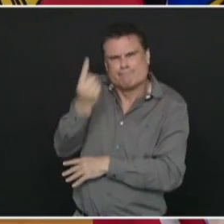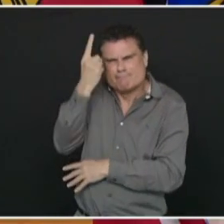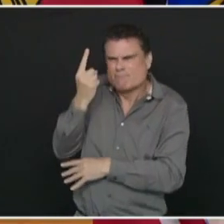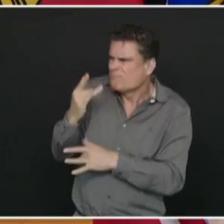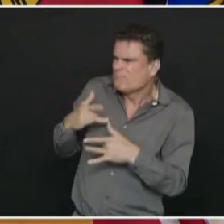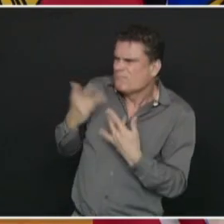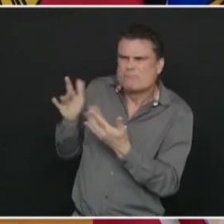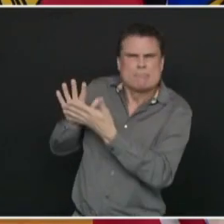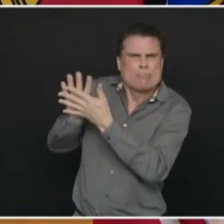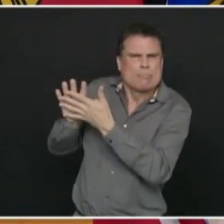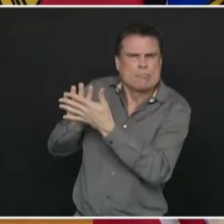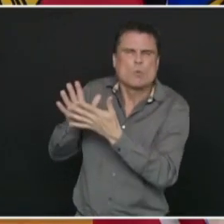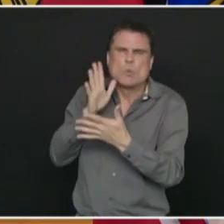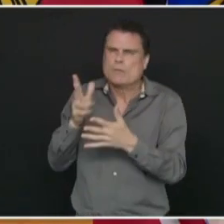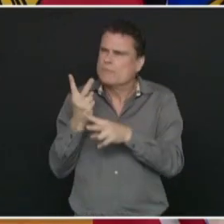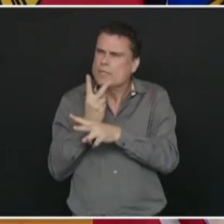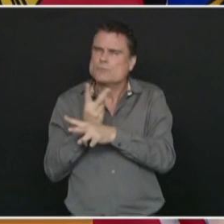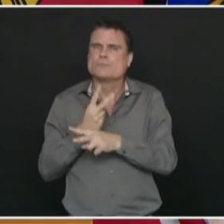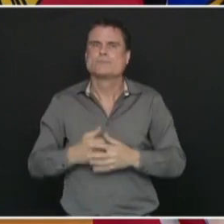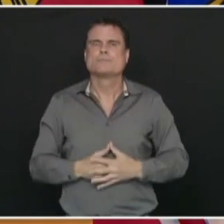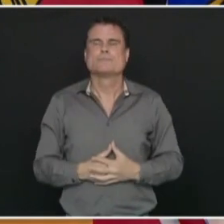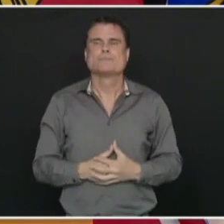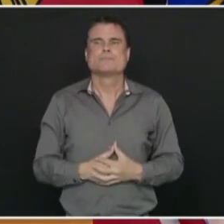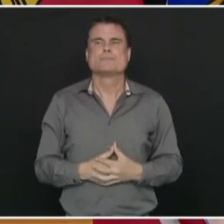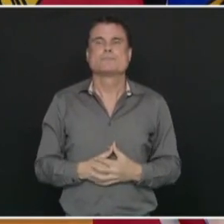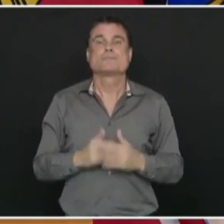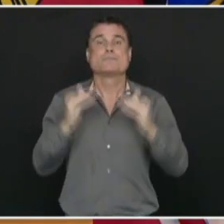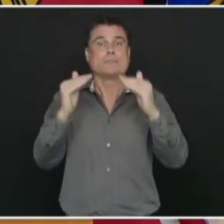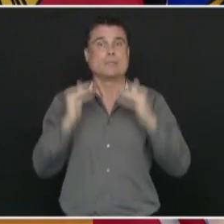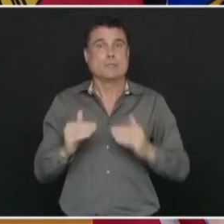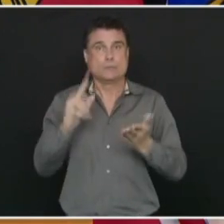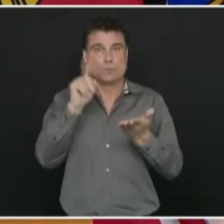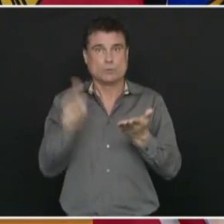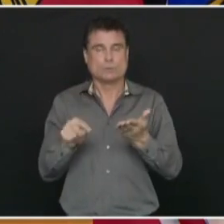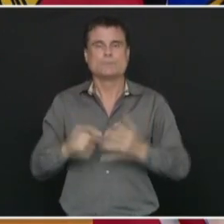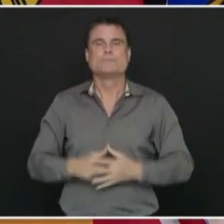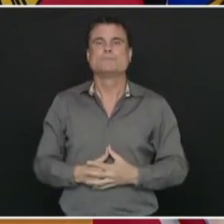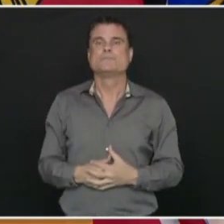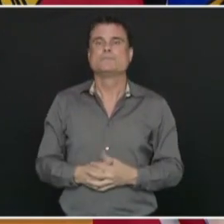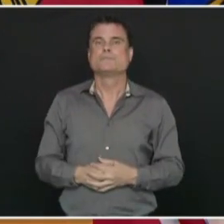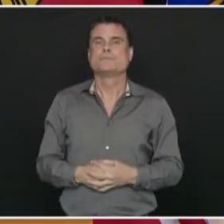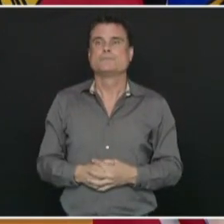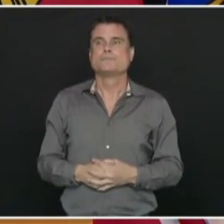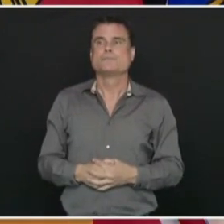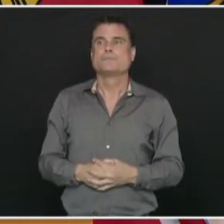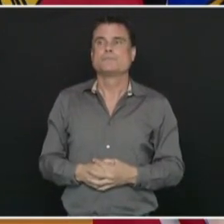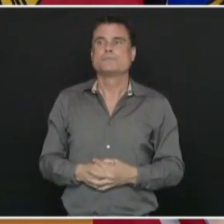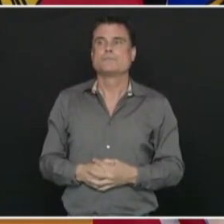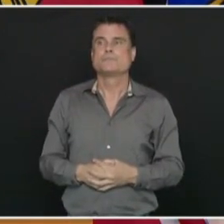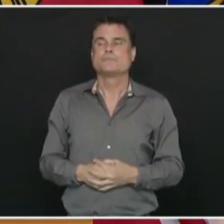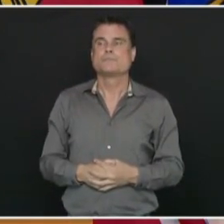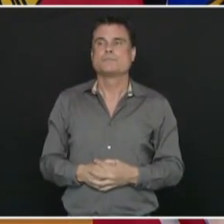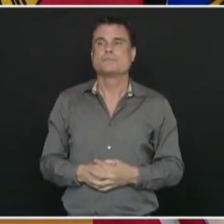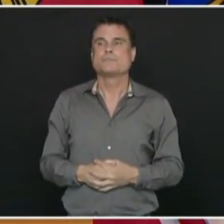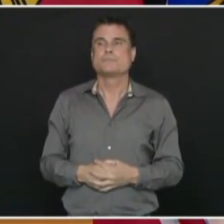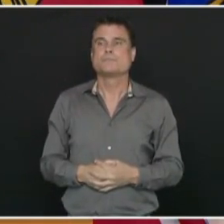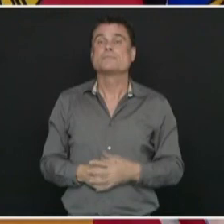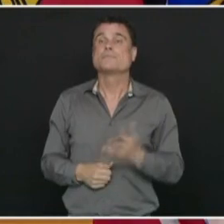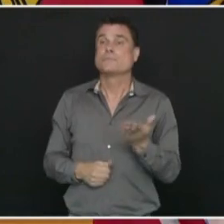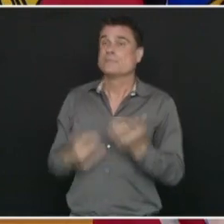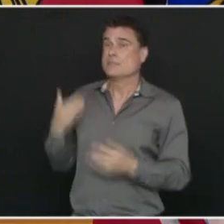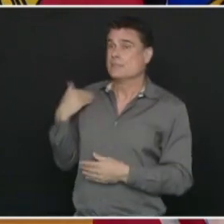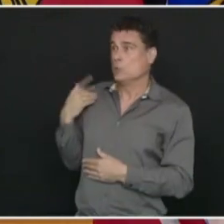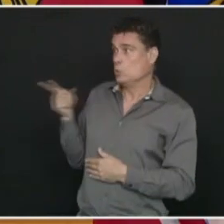what we need to do, and they are staying home, they're looking after their family, they're taking care of their neighbors, they're